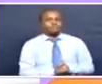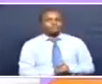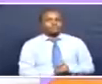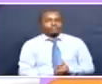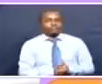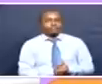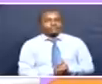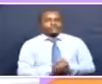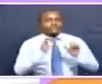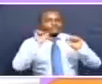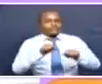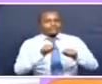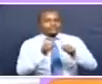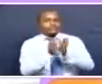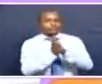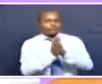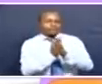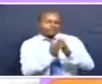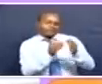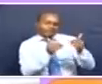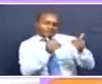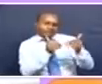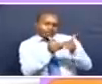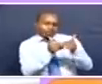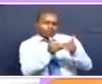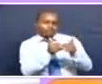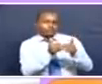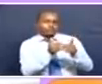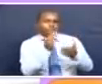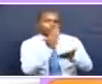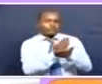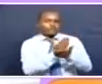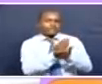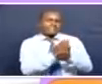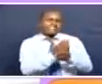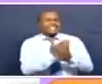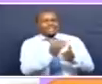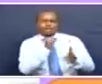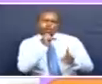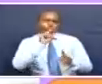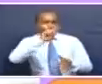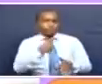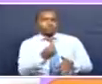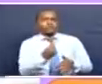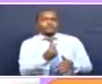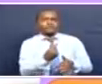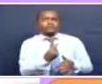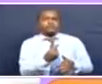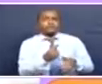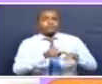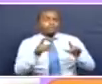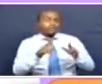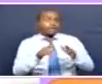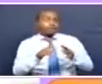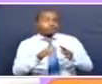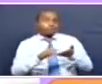bordering the truth. They may not be 1,000, they are very close to 1,000. Yeah. And the bulk of them, about 600,